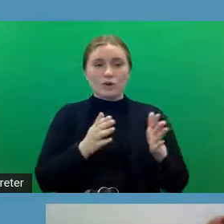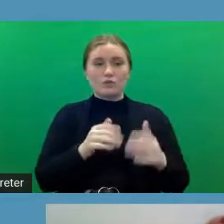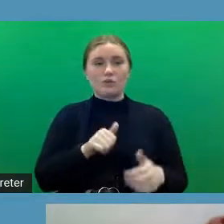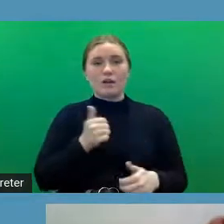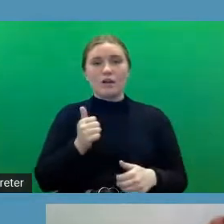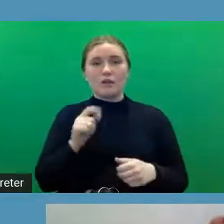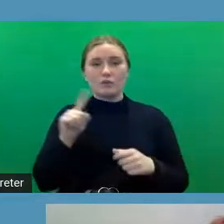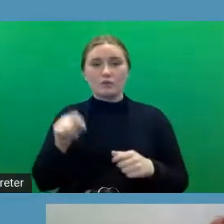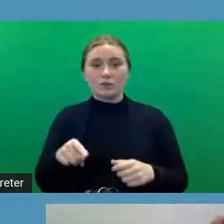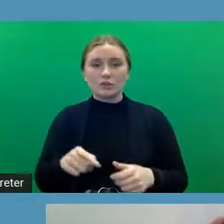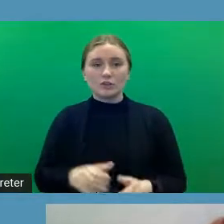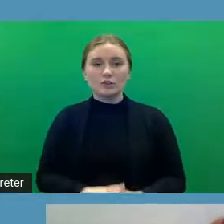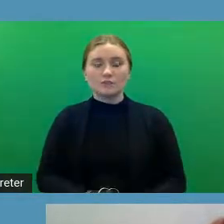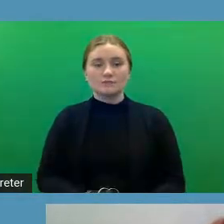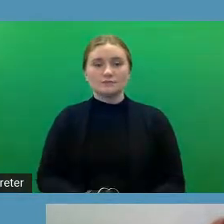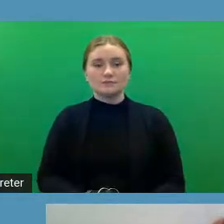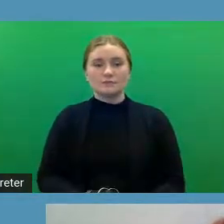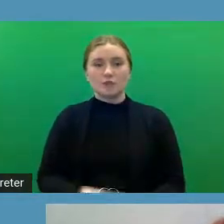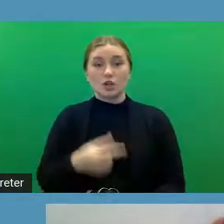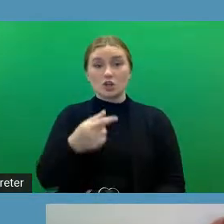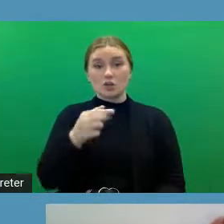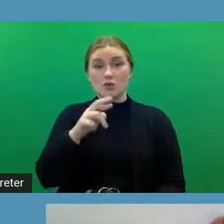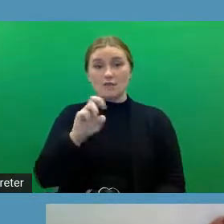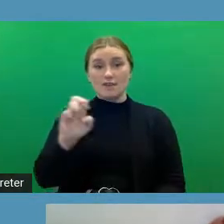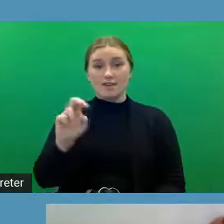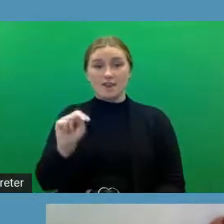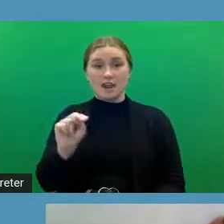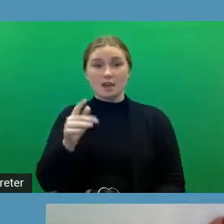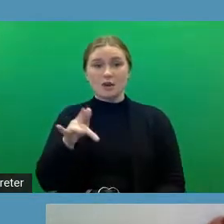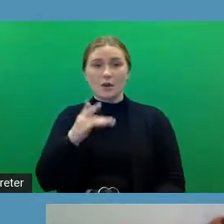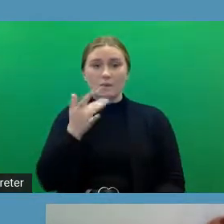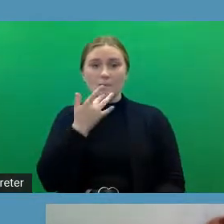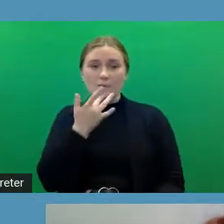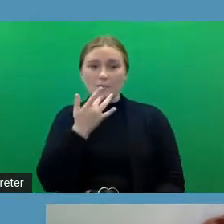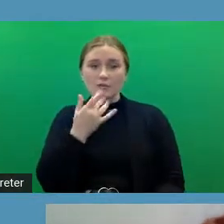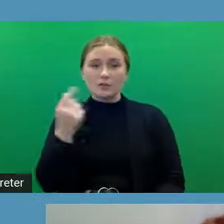question. Is green the preferred color for a background screen,